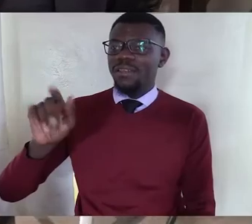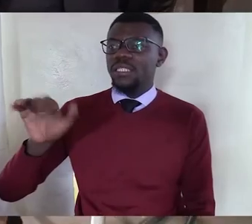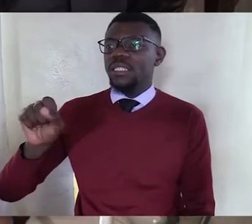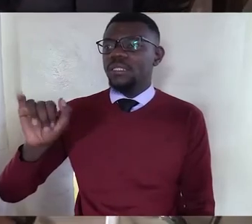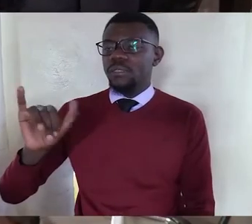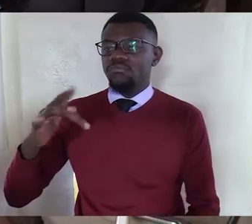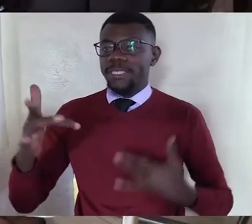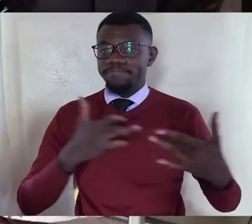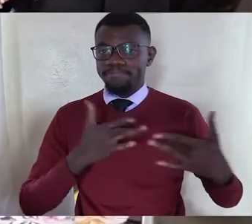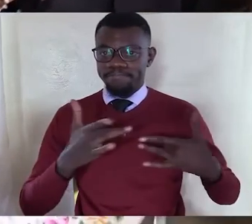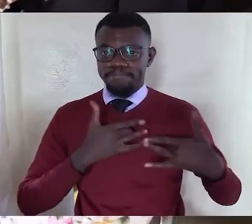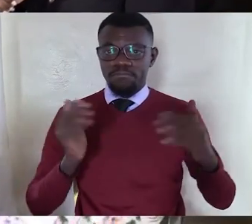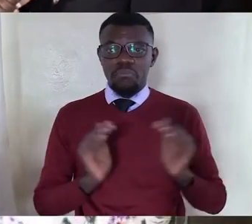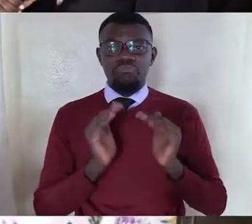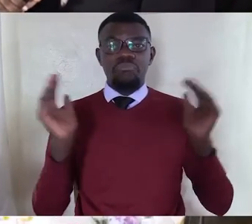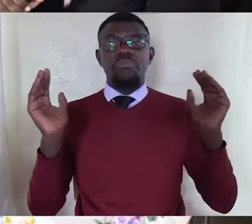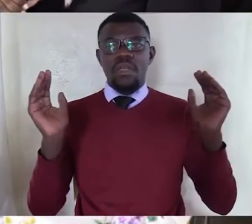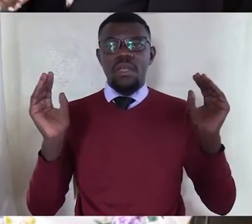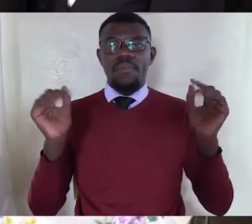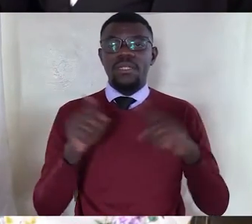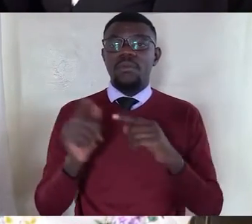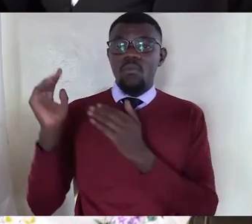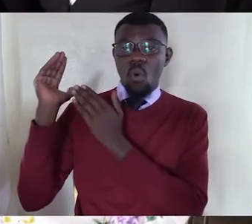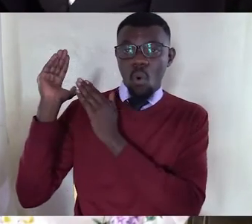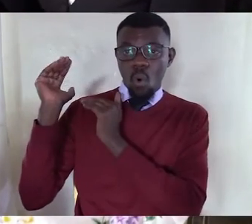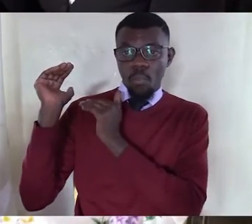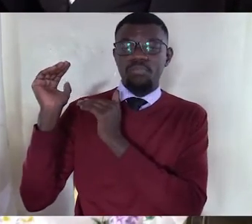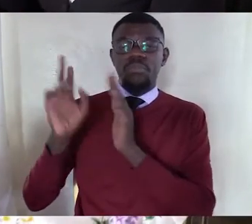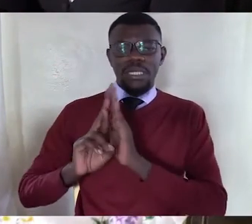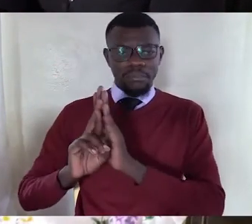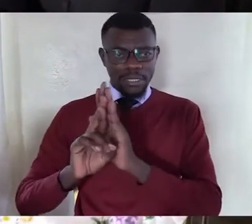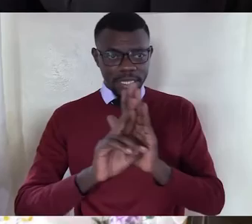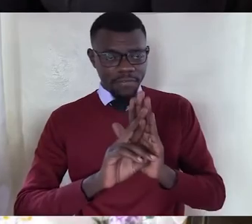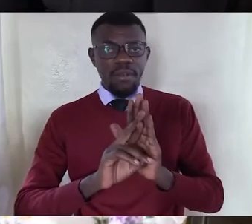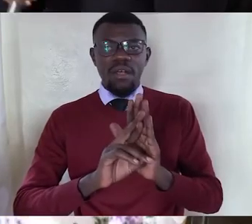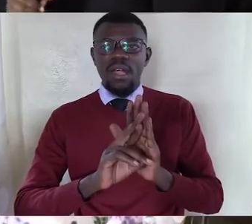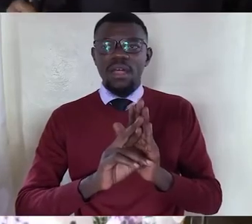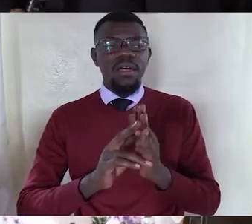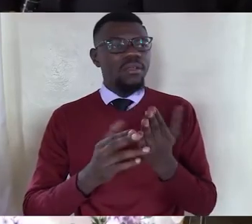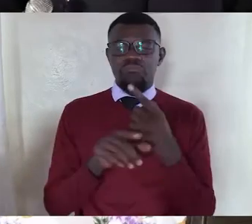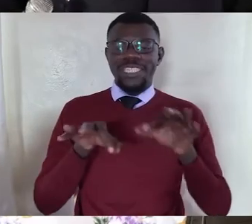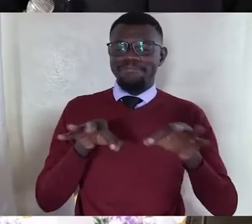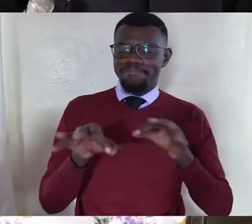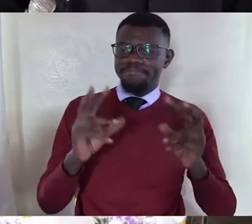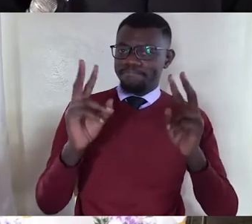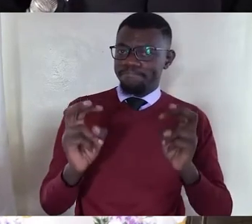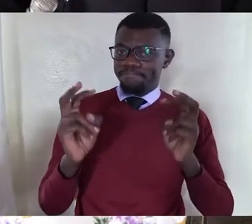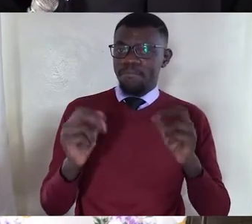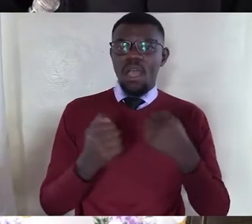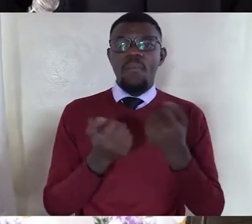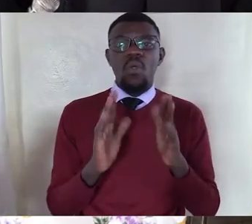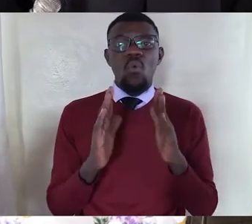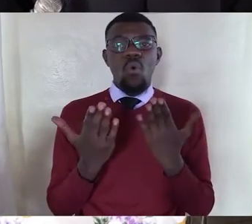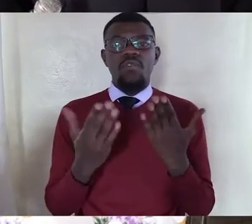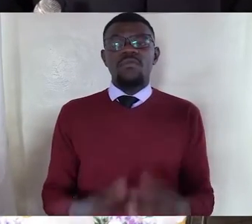of the ODPP. Please, the floor is yours. 2 minutes to just weigh into this discussion. First, I